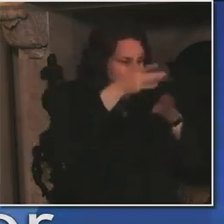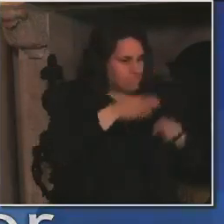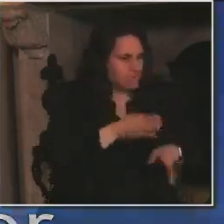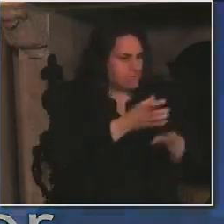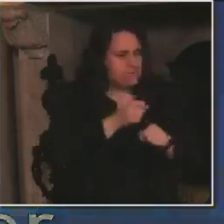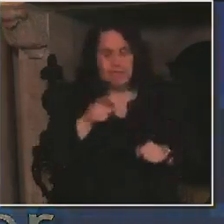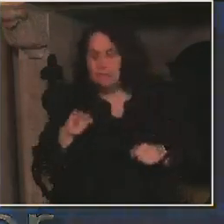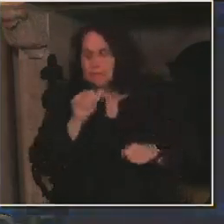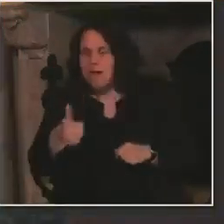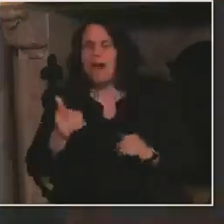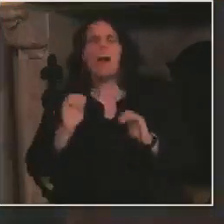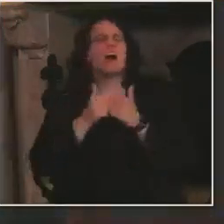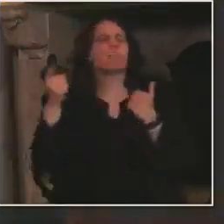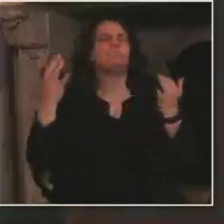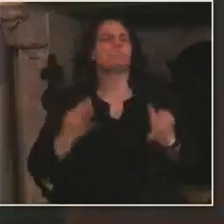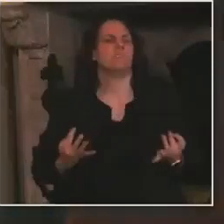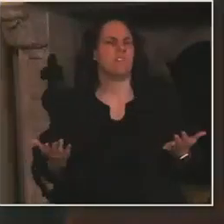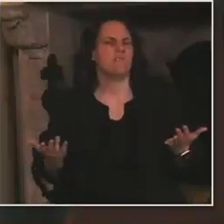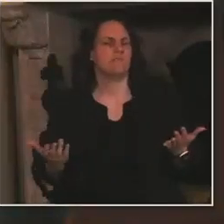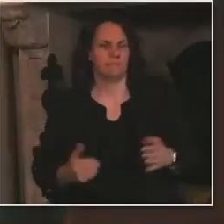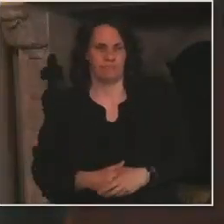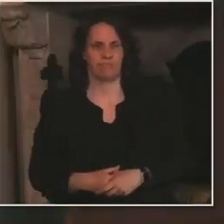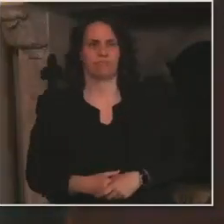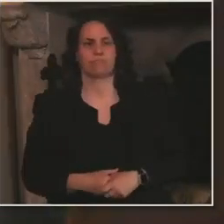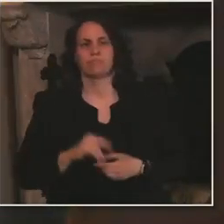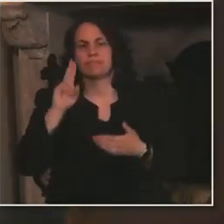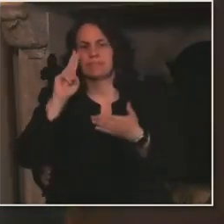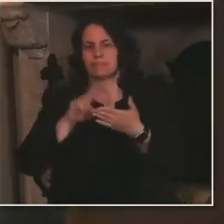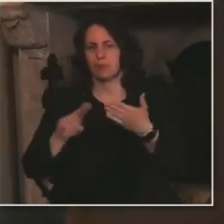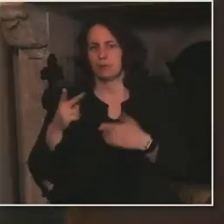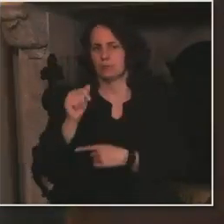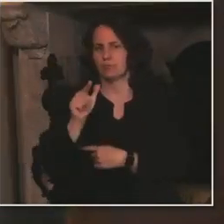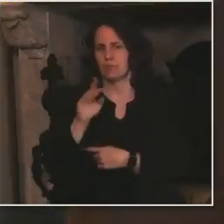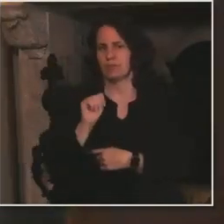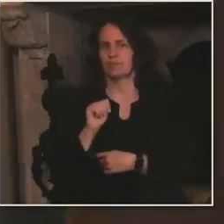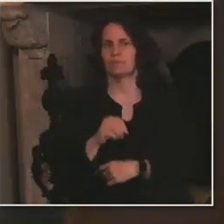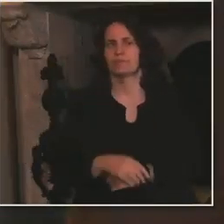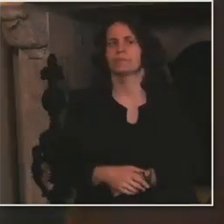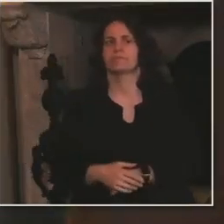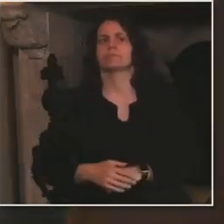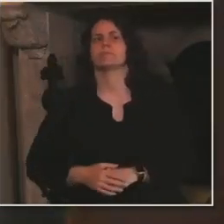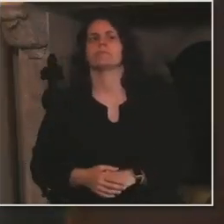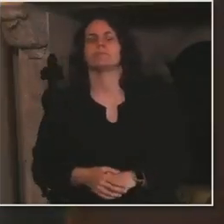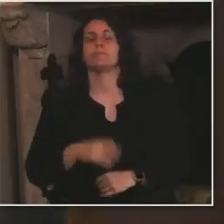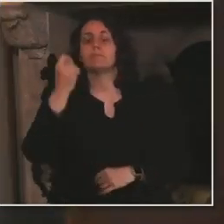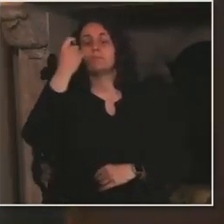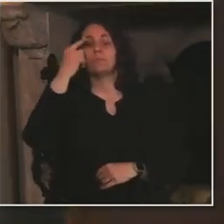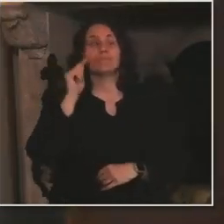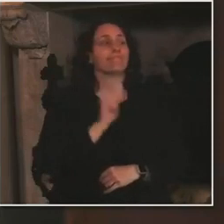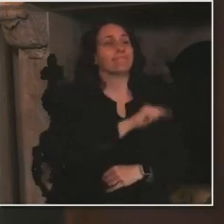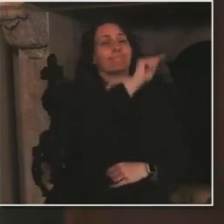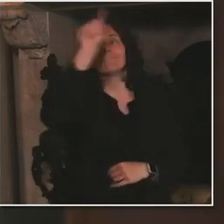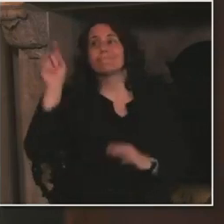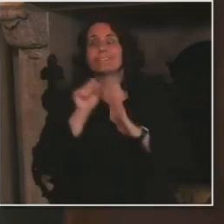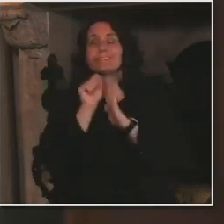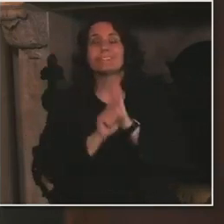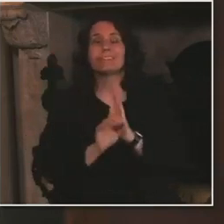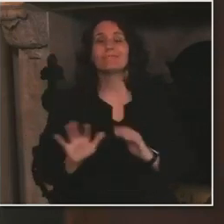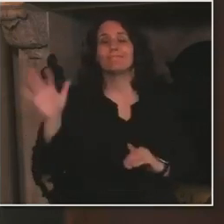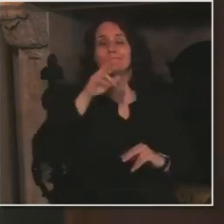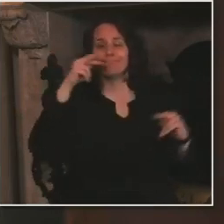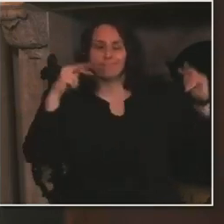So I think there are a number of states who have looked at this issue, and this is certainly an ethics conversation that has been the